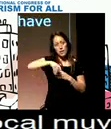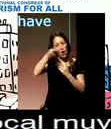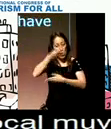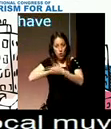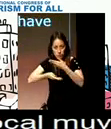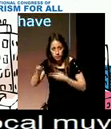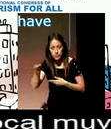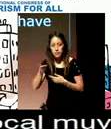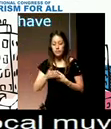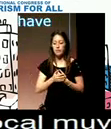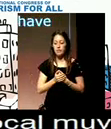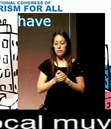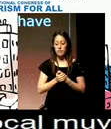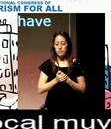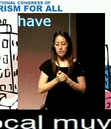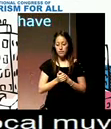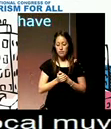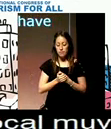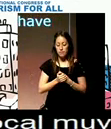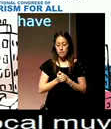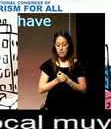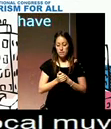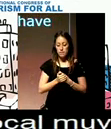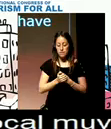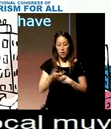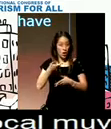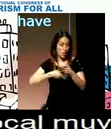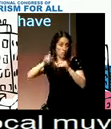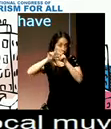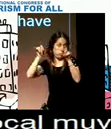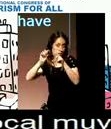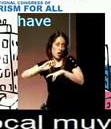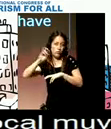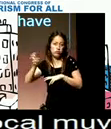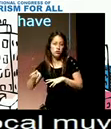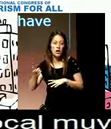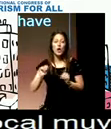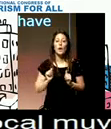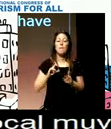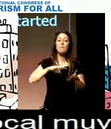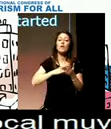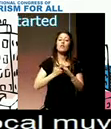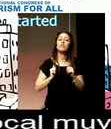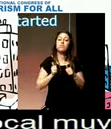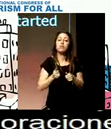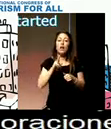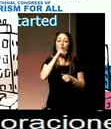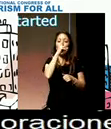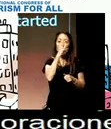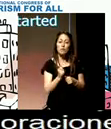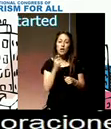part of the project yet. We started the project in 2011, and some of you might think it's a very long